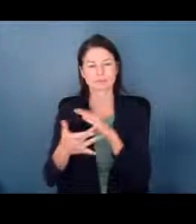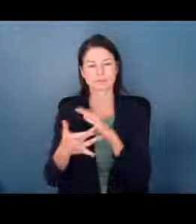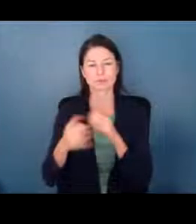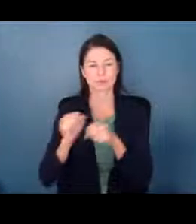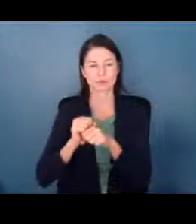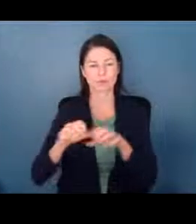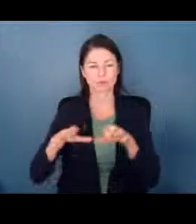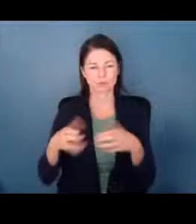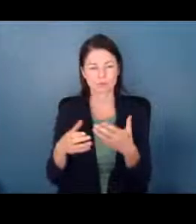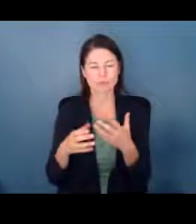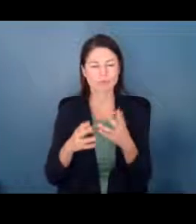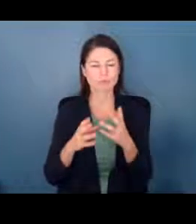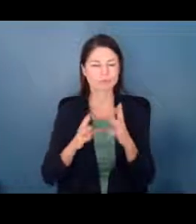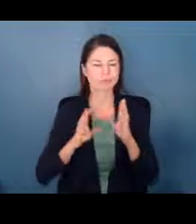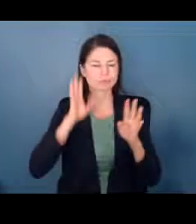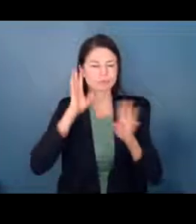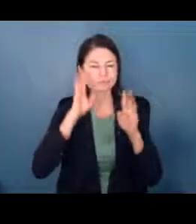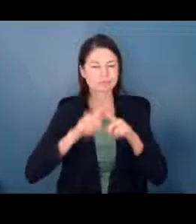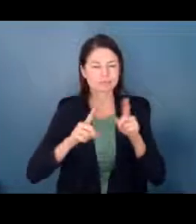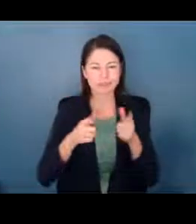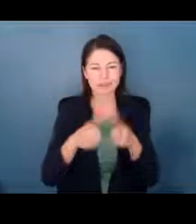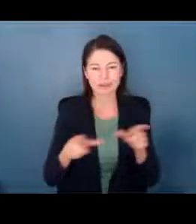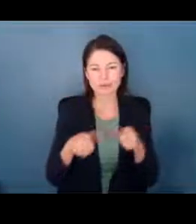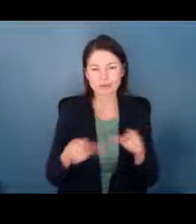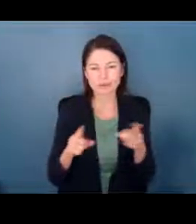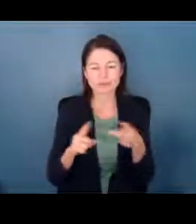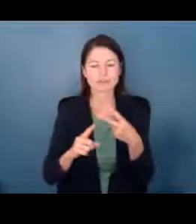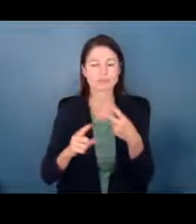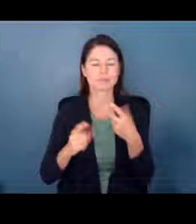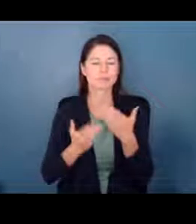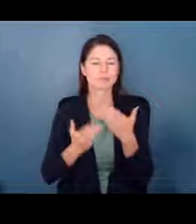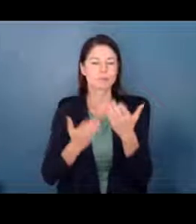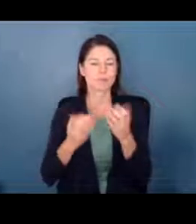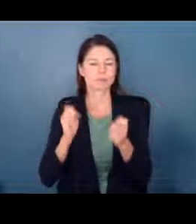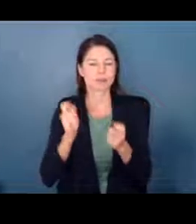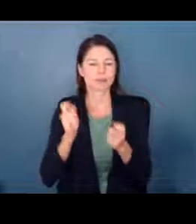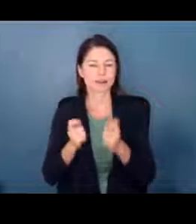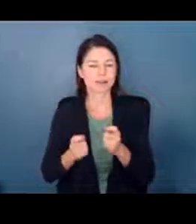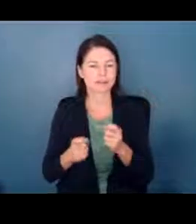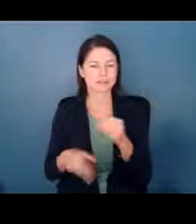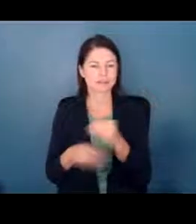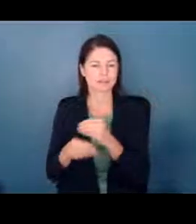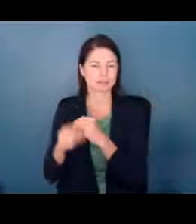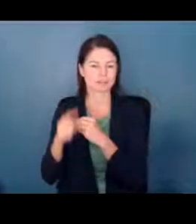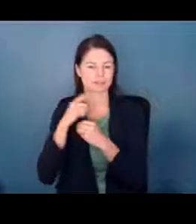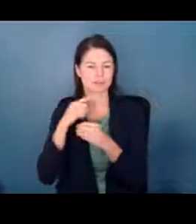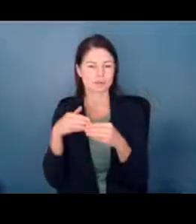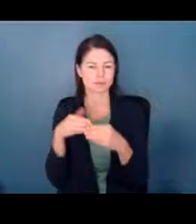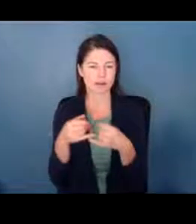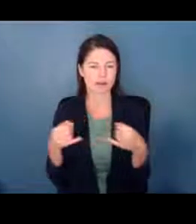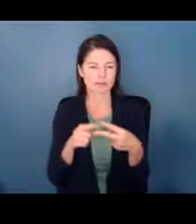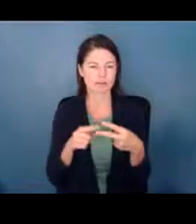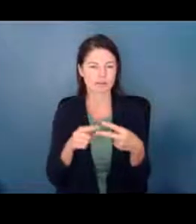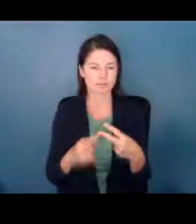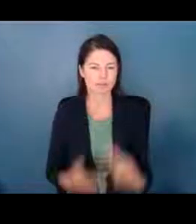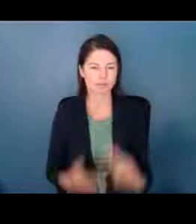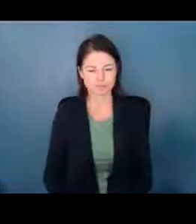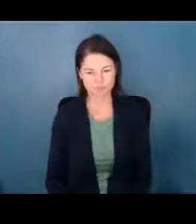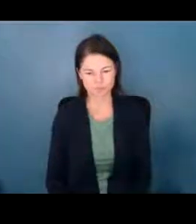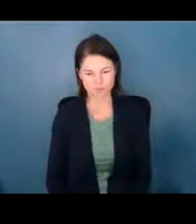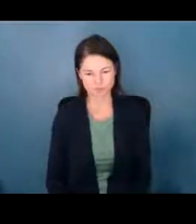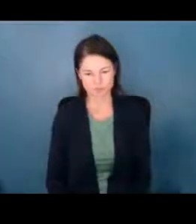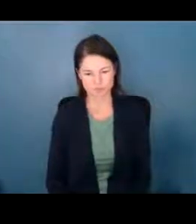craft specific language and discuss proposed edits and additions to the guidelines. We're